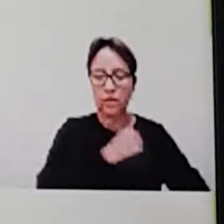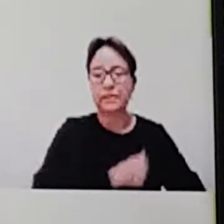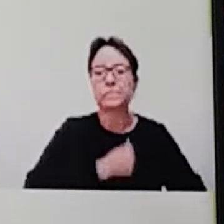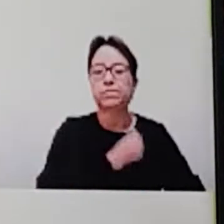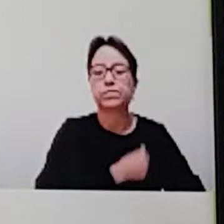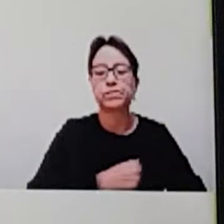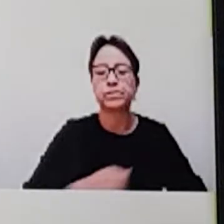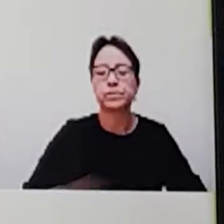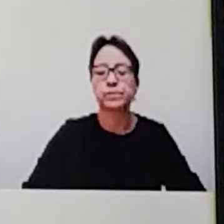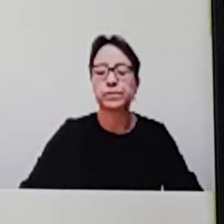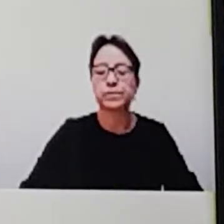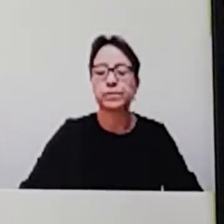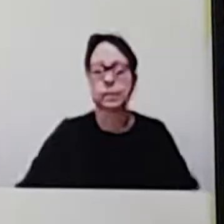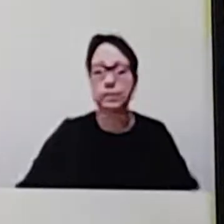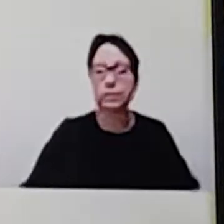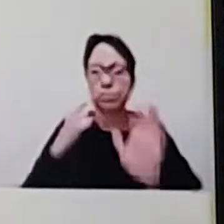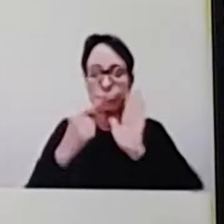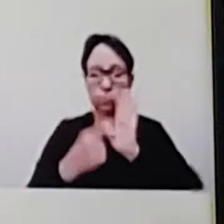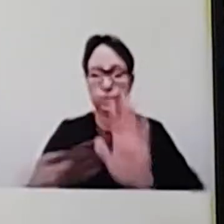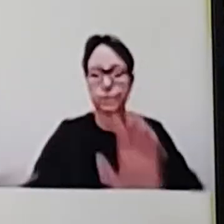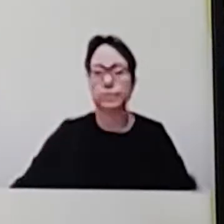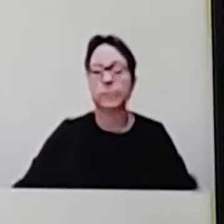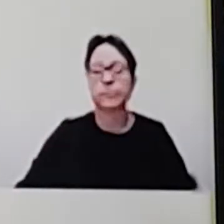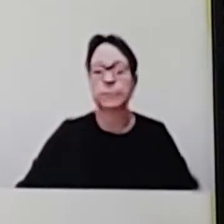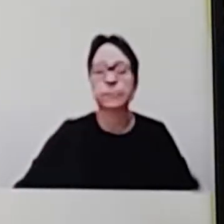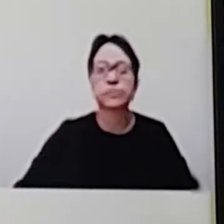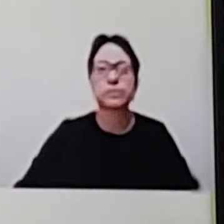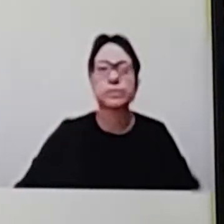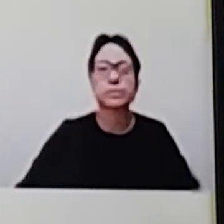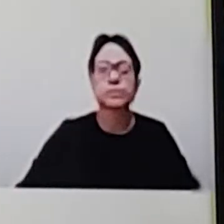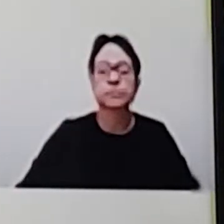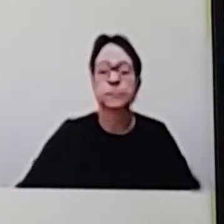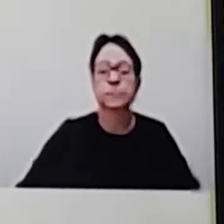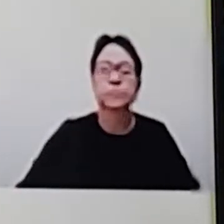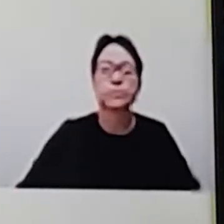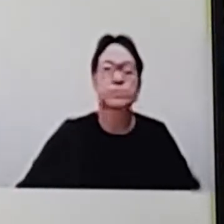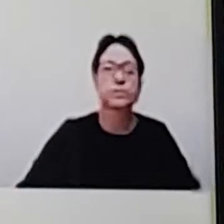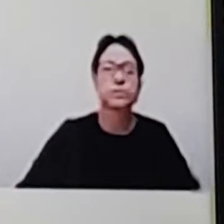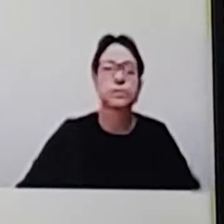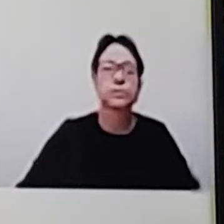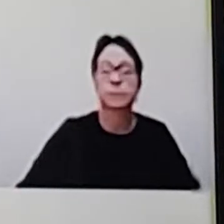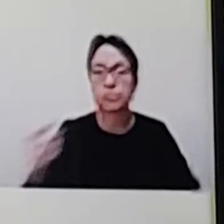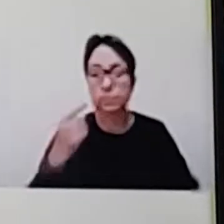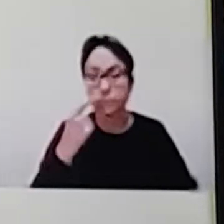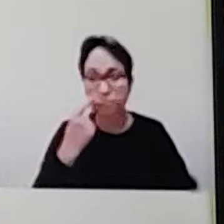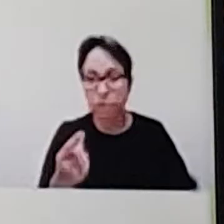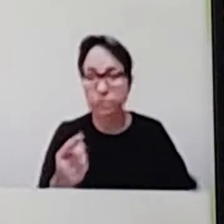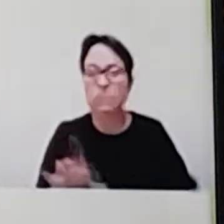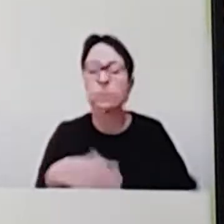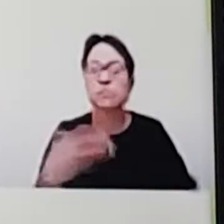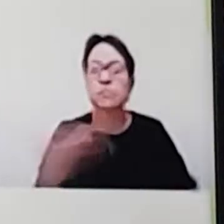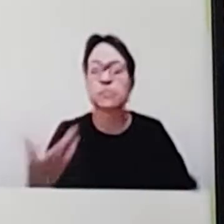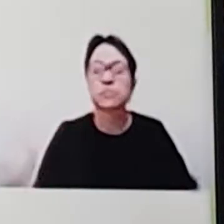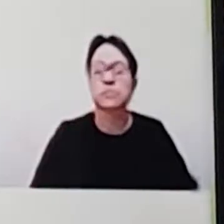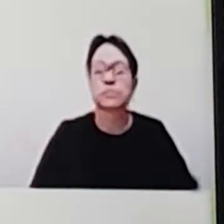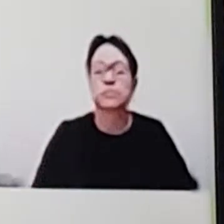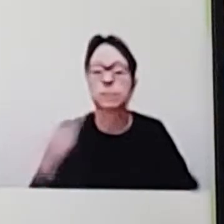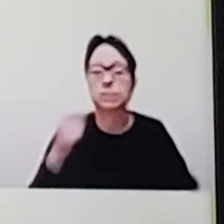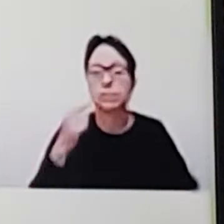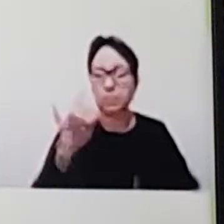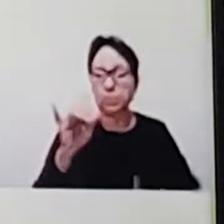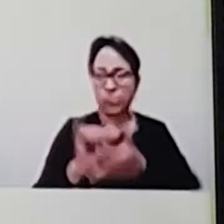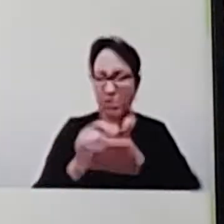As you see, in this also is the same idea, but is only the side is the area is on the left